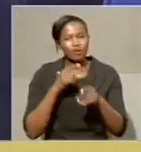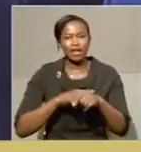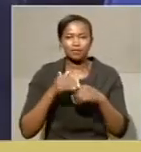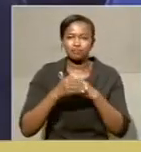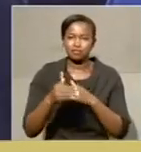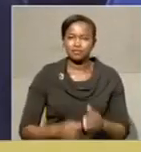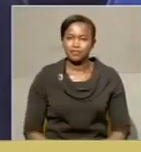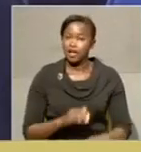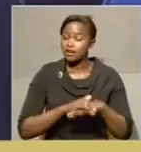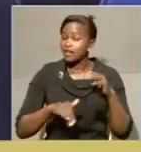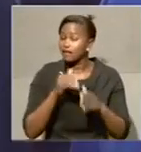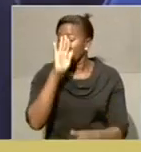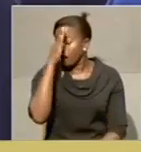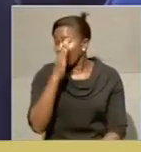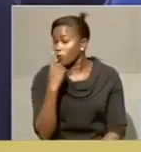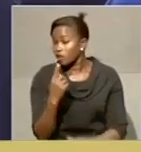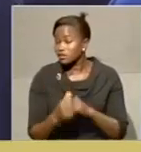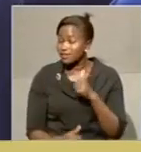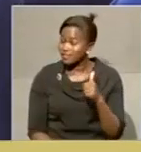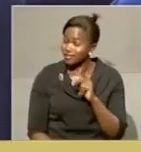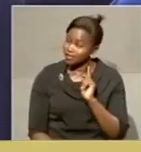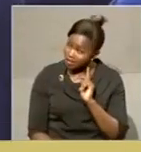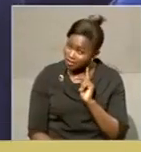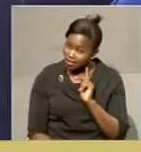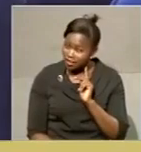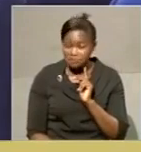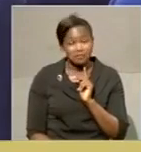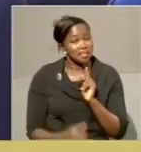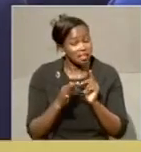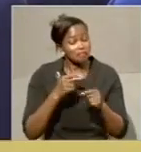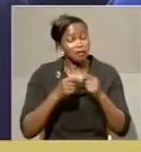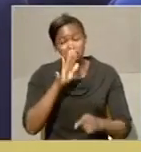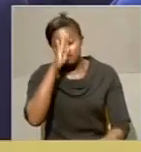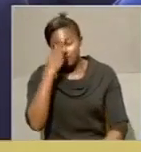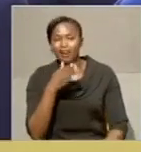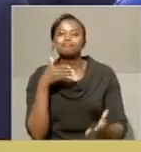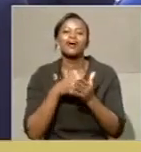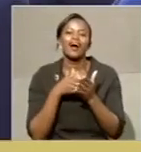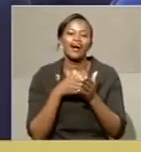have doubt in one another, otherwise you will not go ahead.